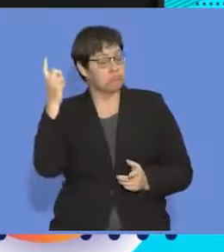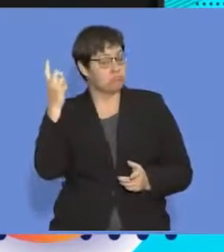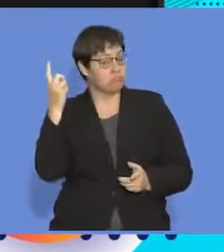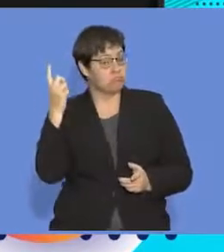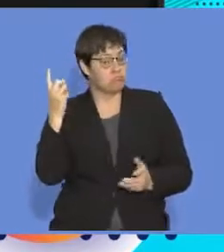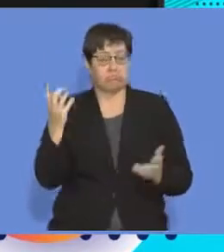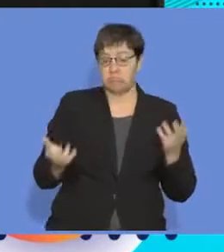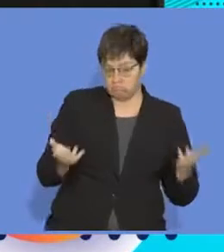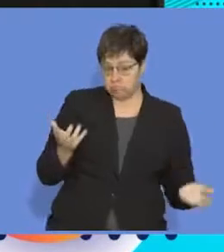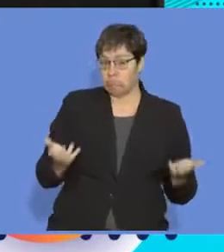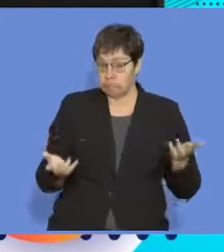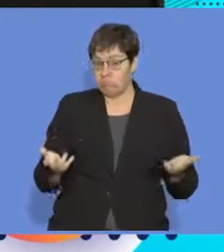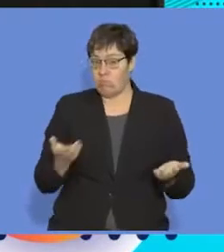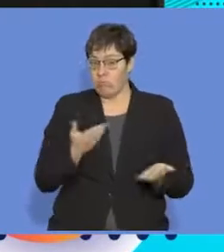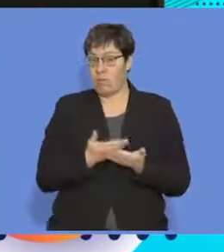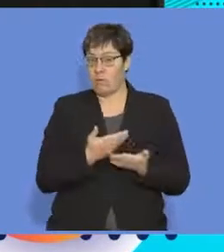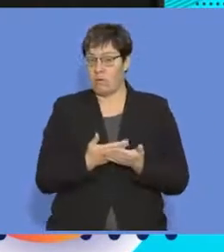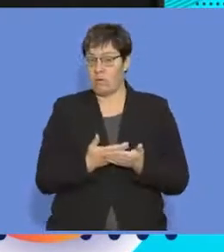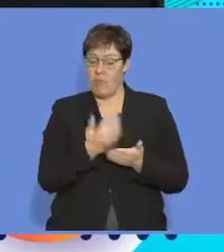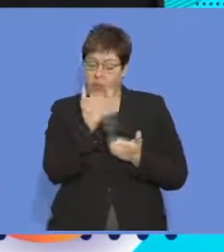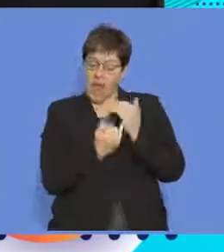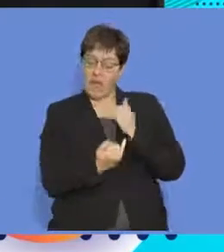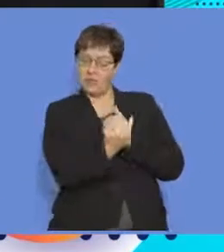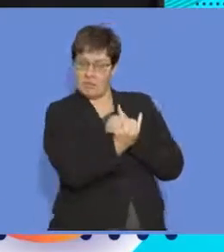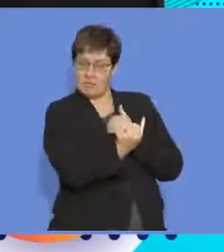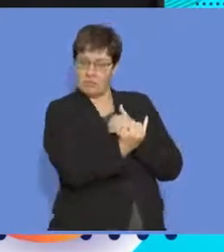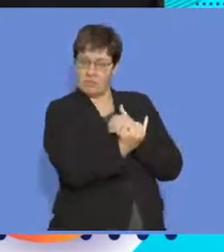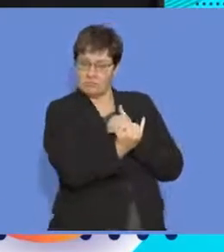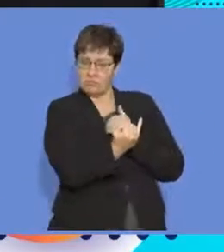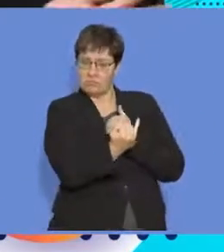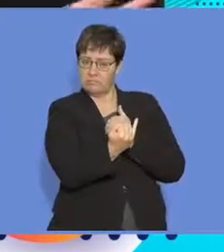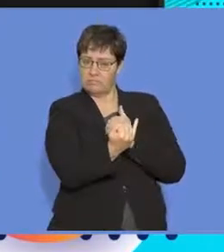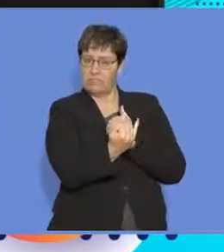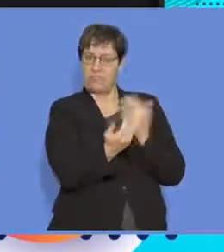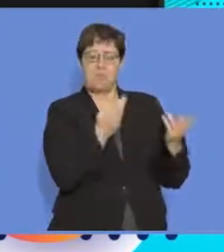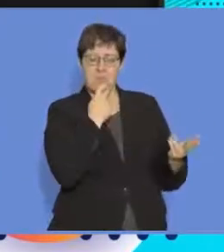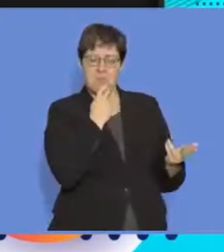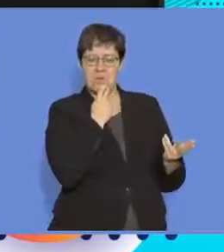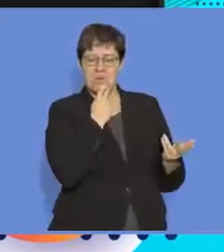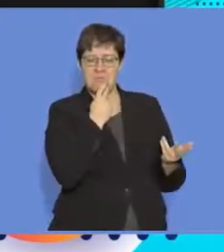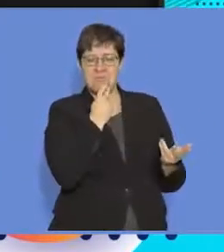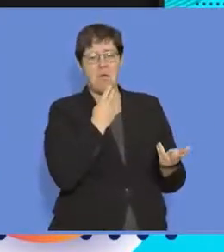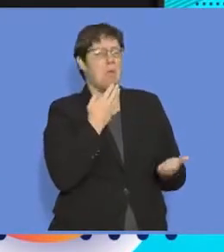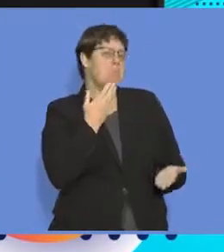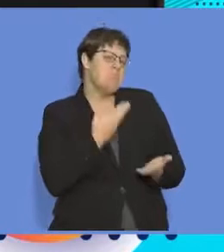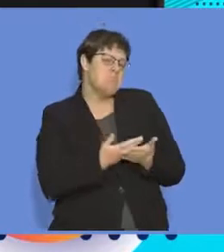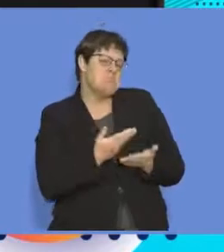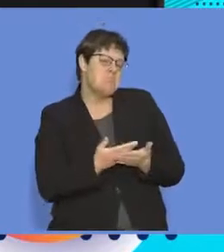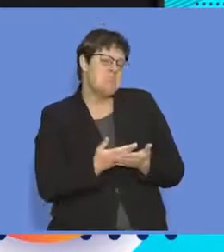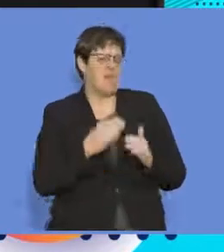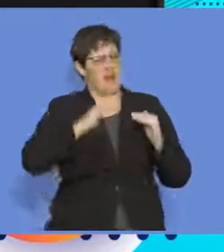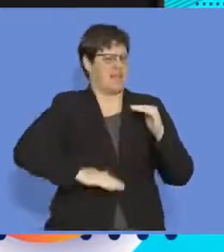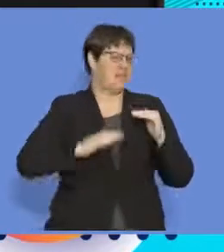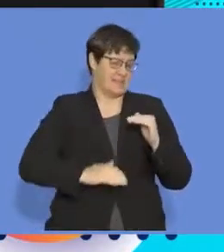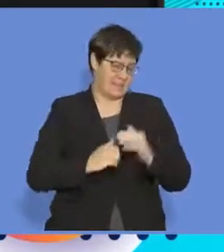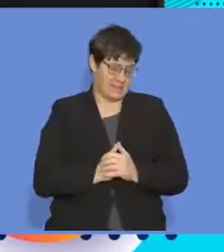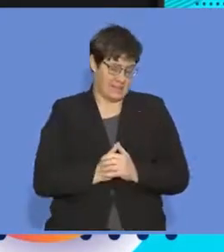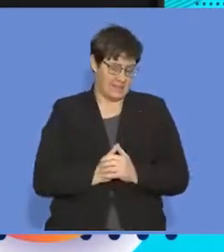Surely yes. If you isolate, probably there's a low likelihood of getting that, but also